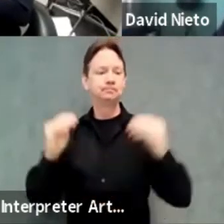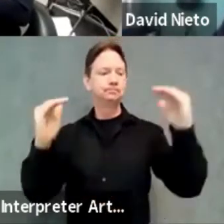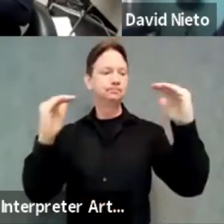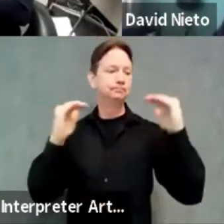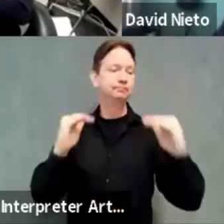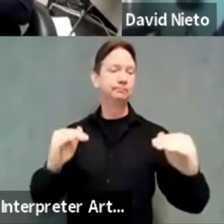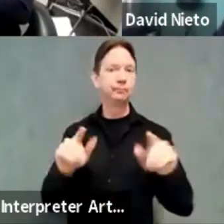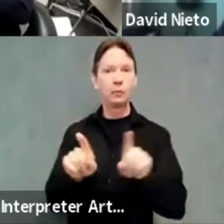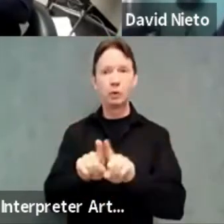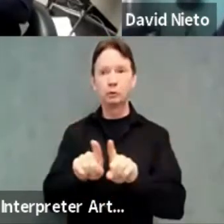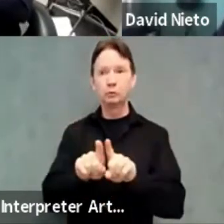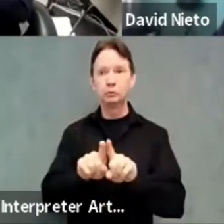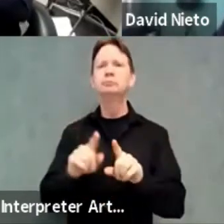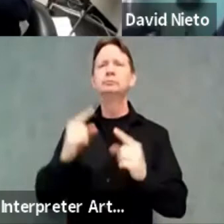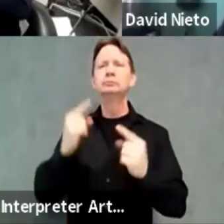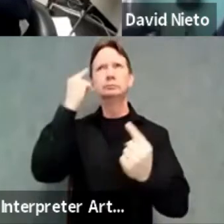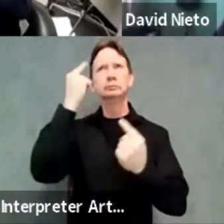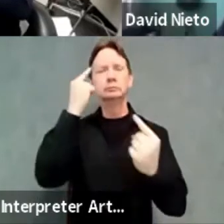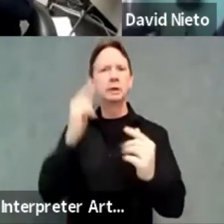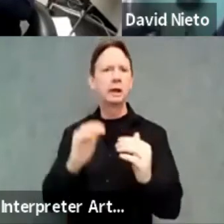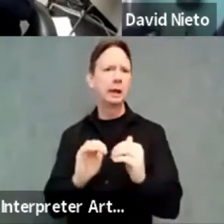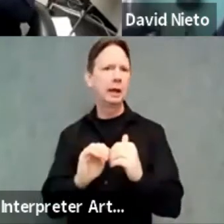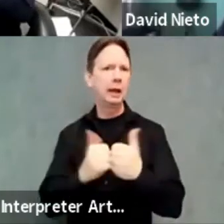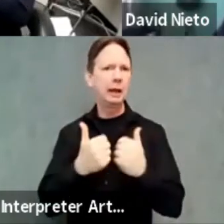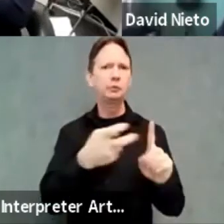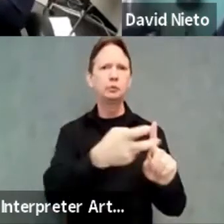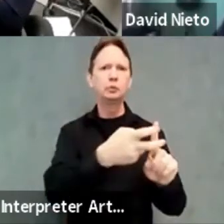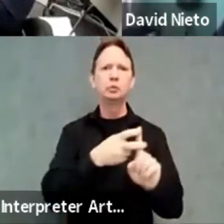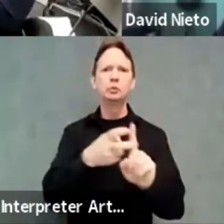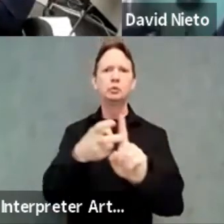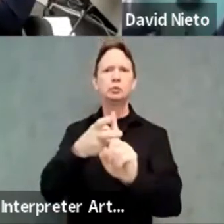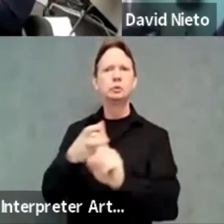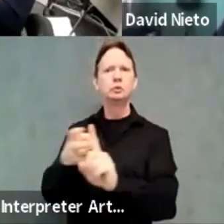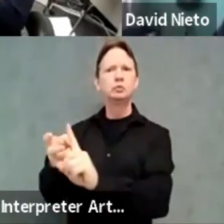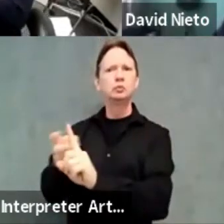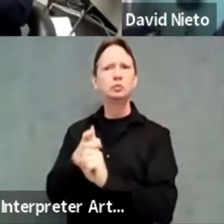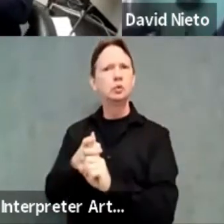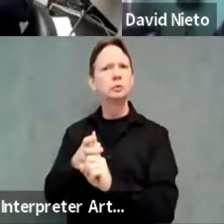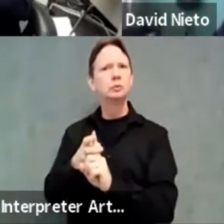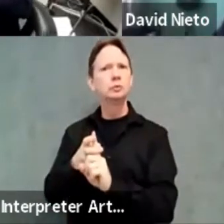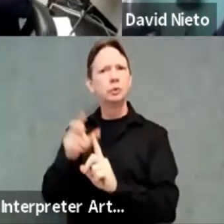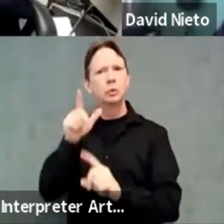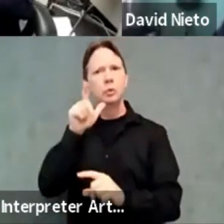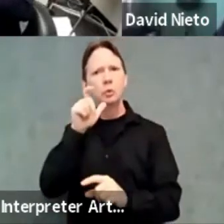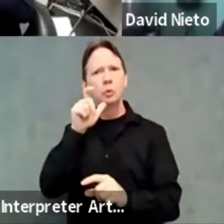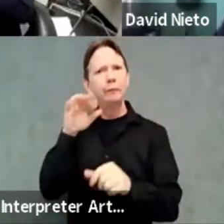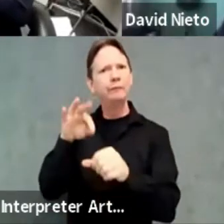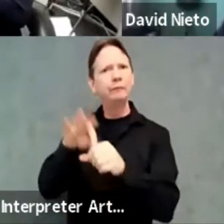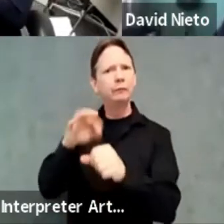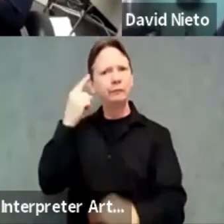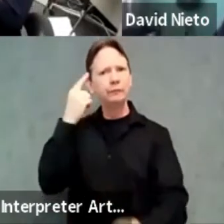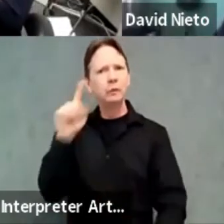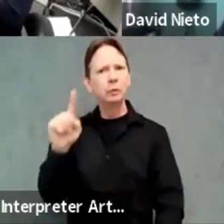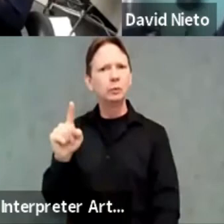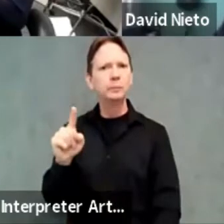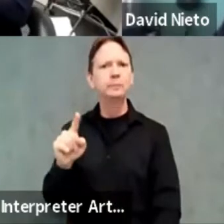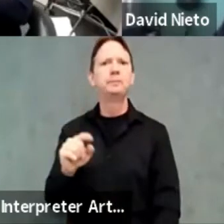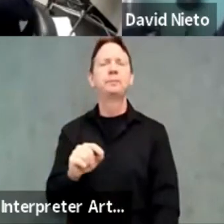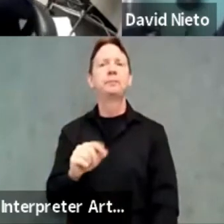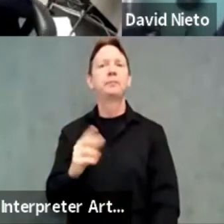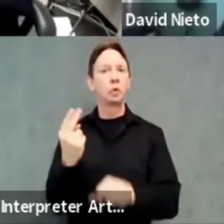recruit selection slates. Listservs are a great avenue for doing that. It's very